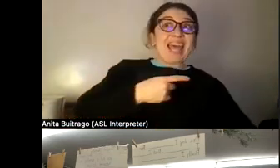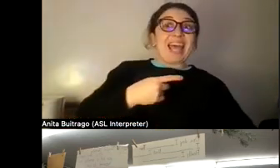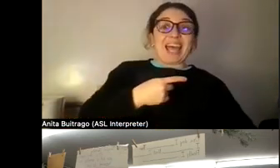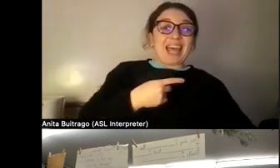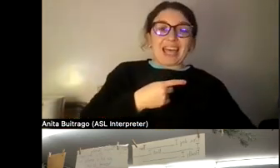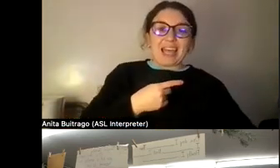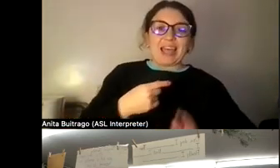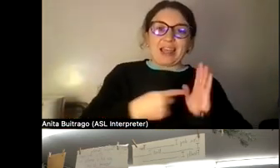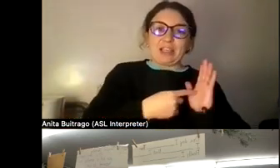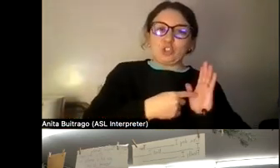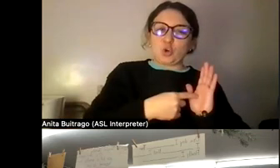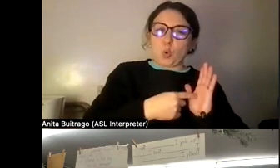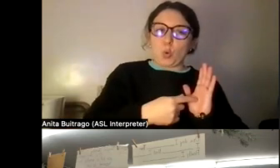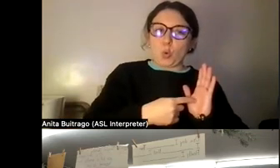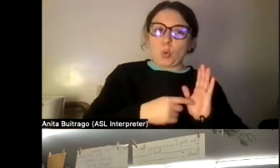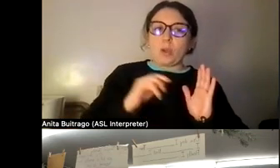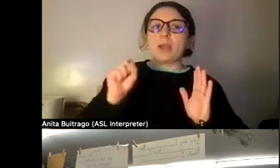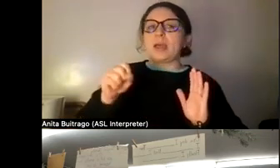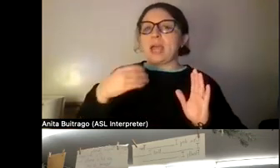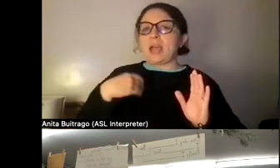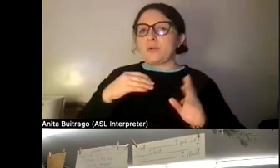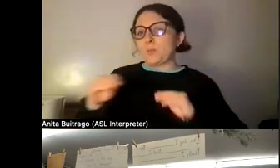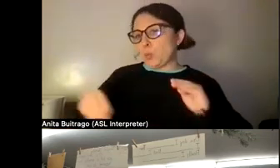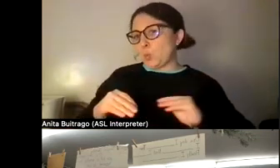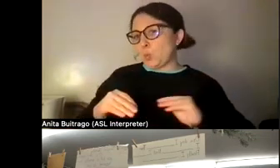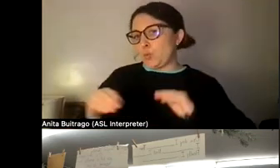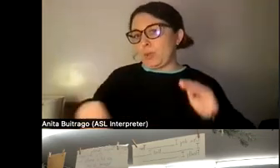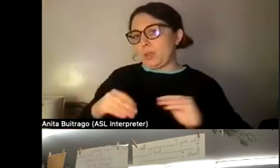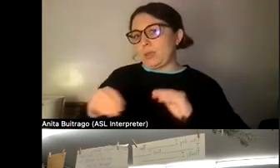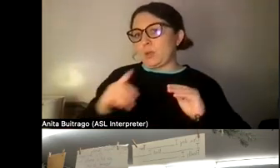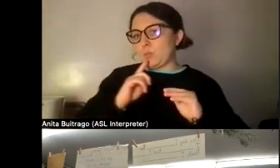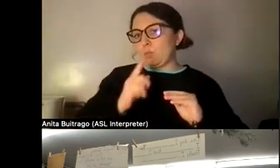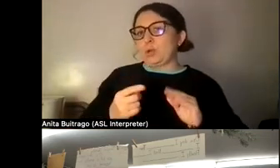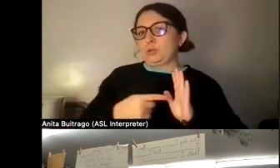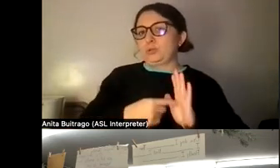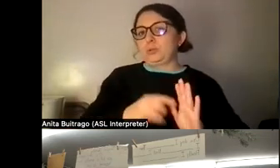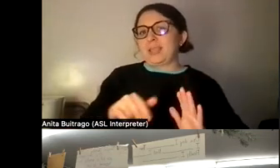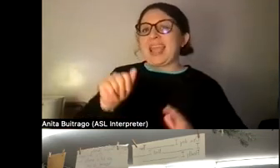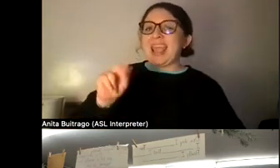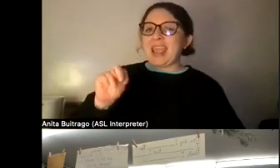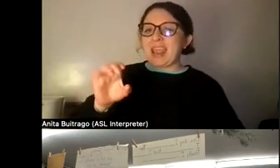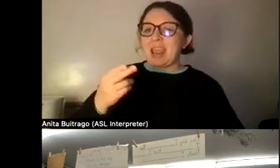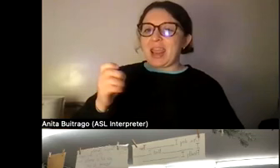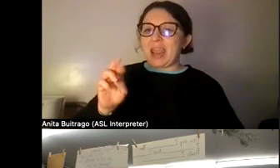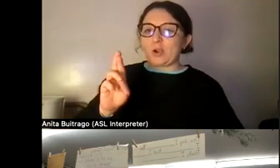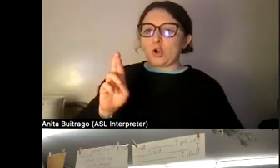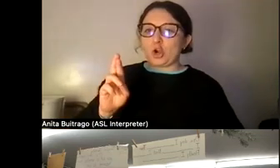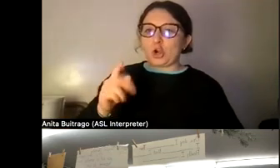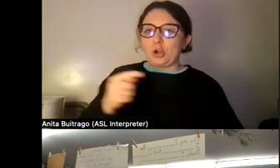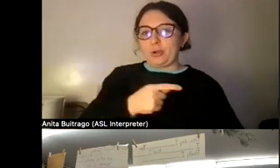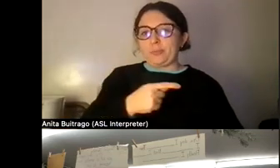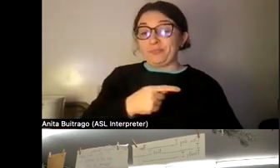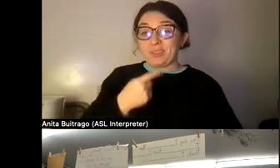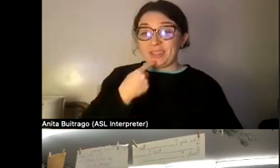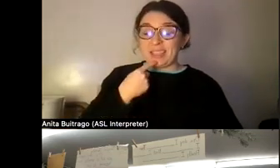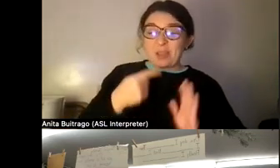But it was the movement that anchored them. Yeah, that's a great word for it, the Yeah. anchor. So sometimes when I'm asking kids or assessing them, what's the sound